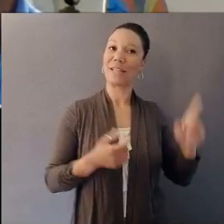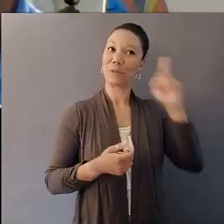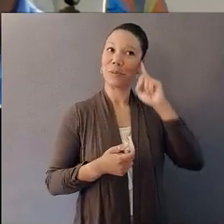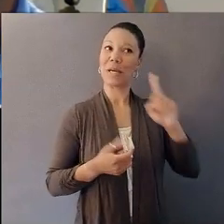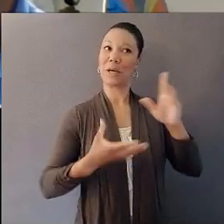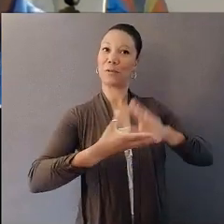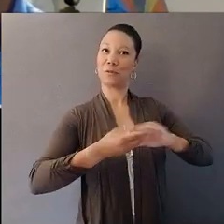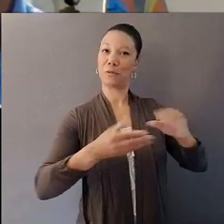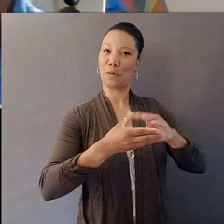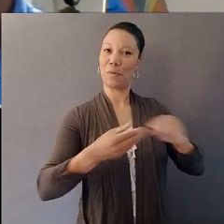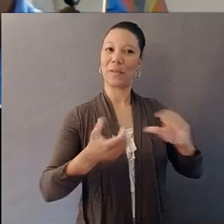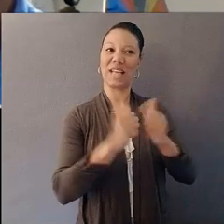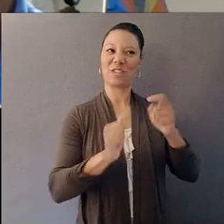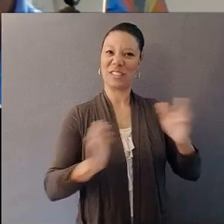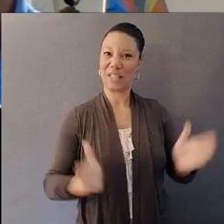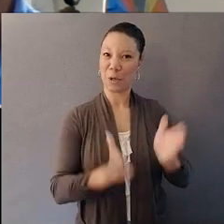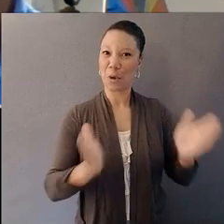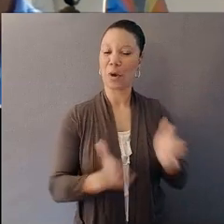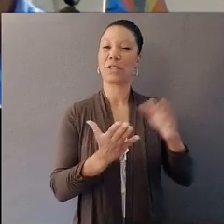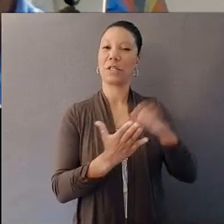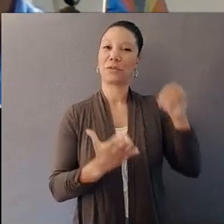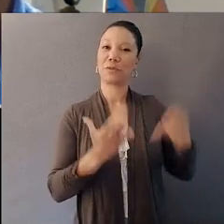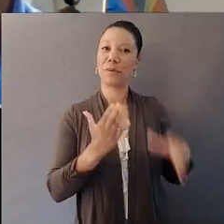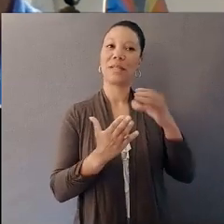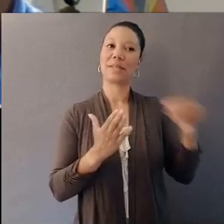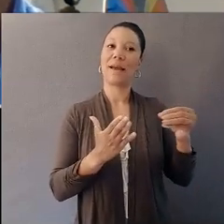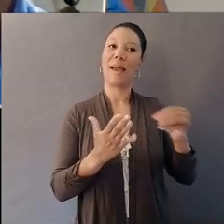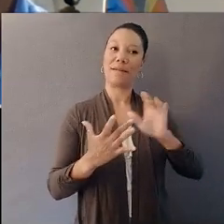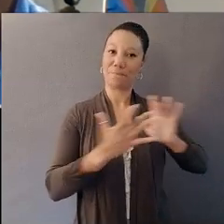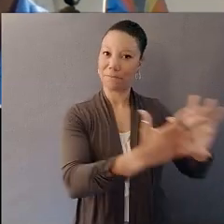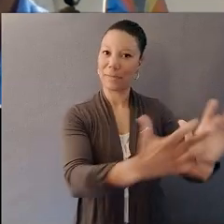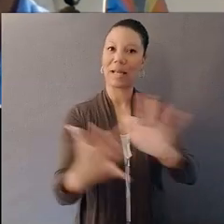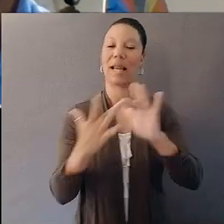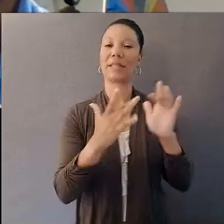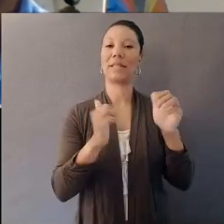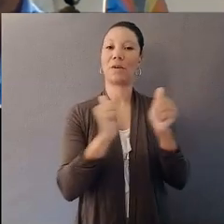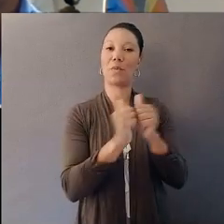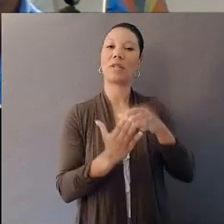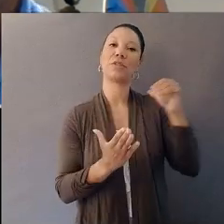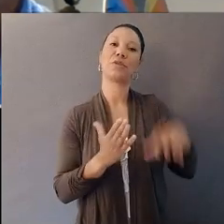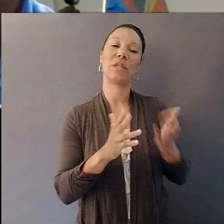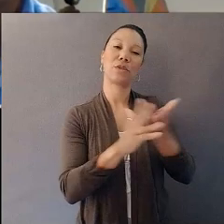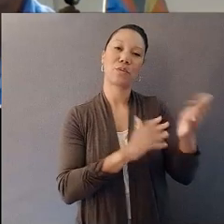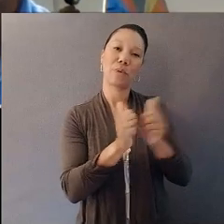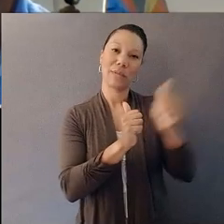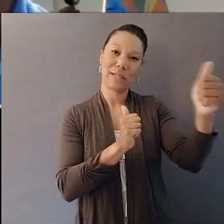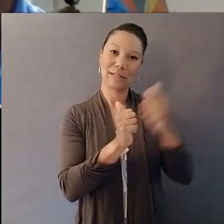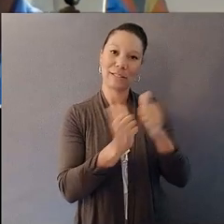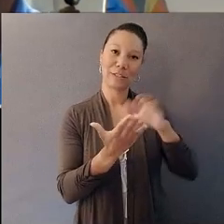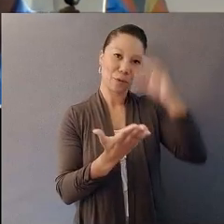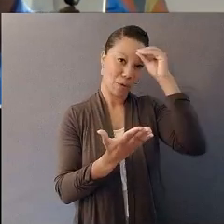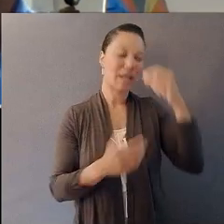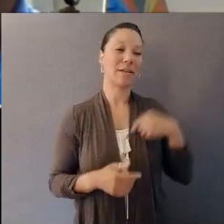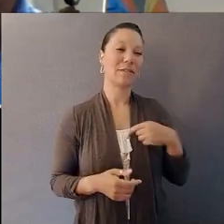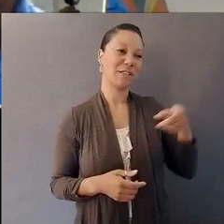and encouraging the students to stay connected through distance learning. She even mentioned she touches base with them